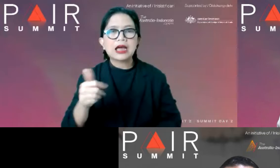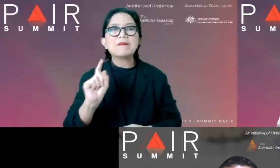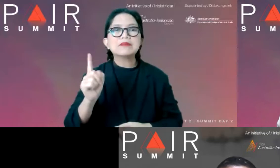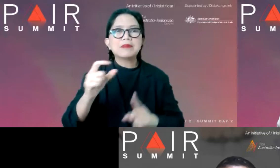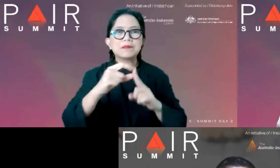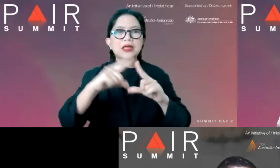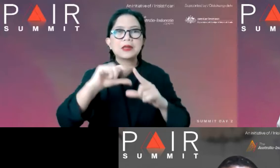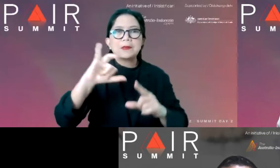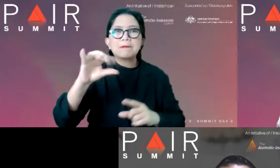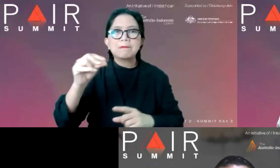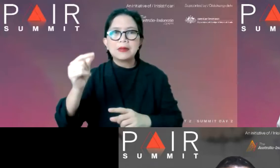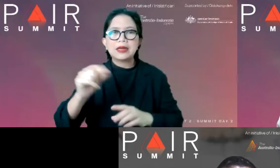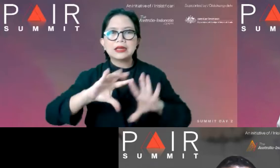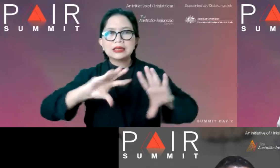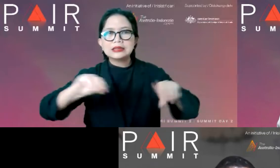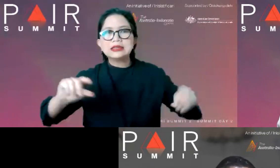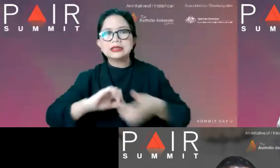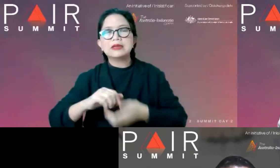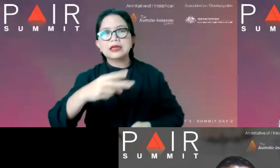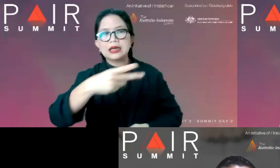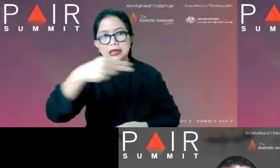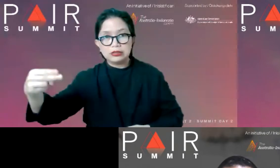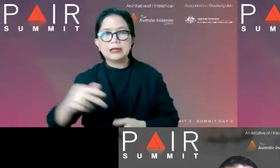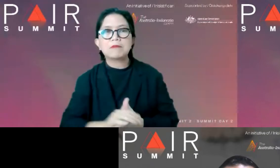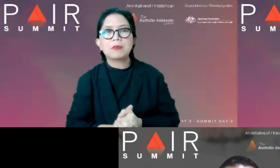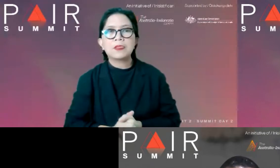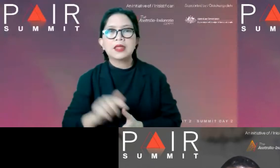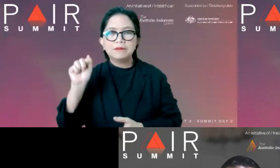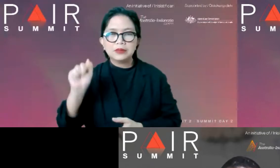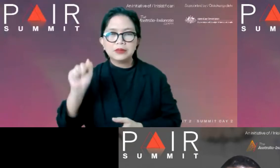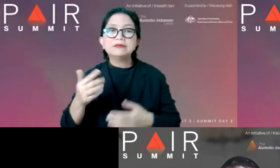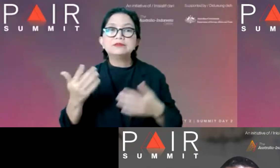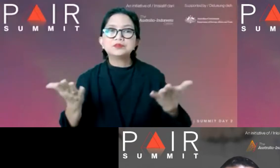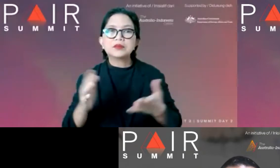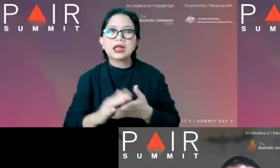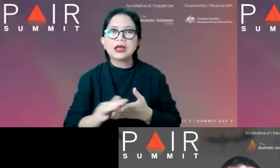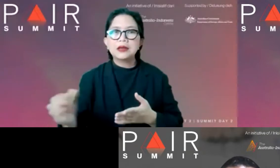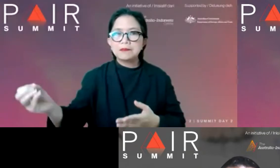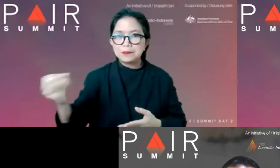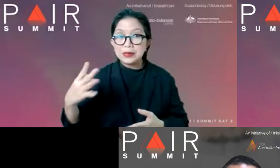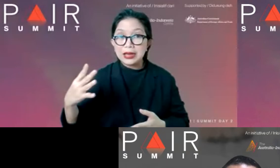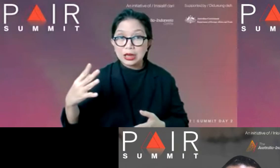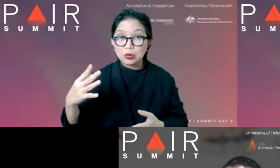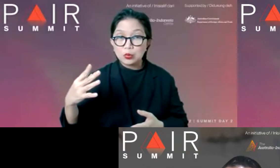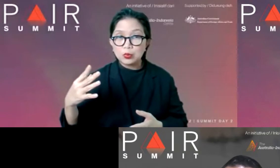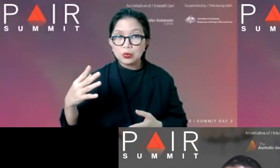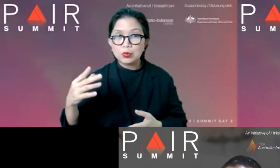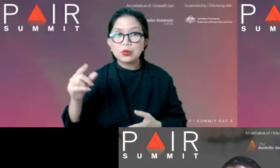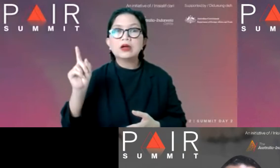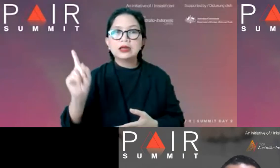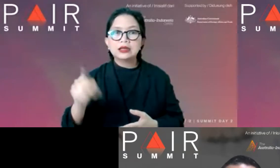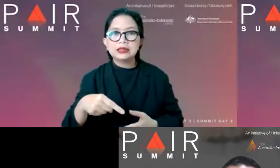universities, is also the influence of universities themselves, particularly like Gajah Mada,